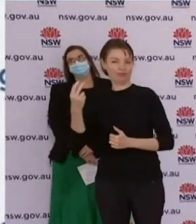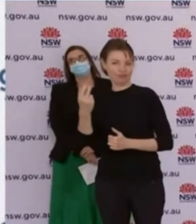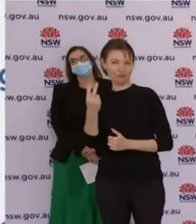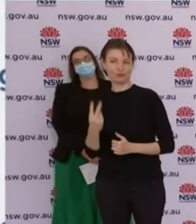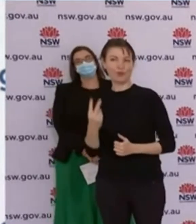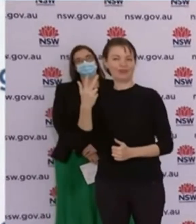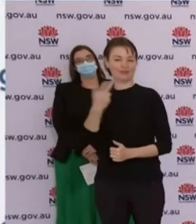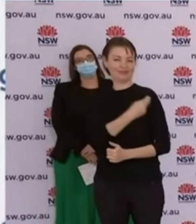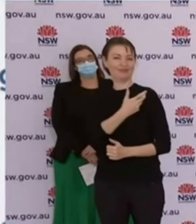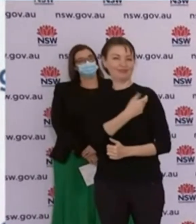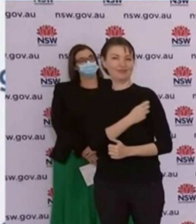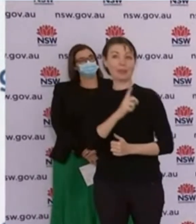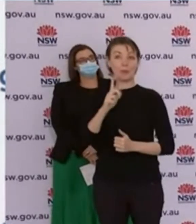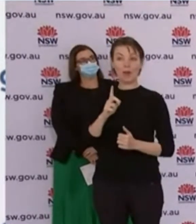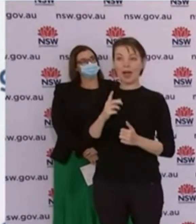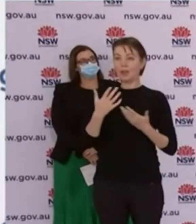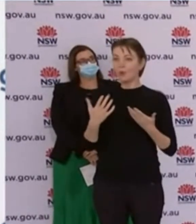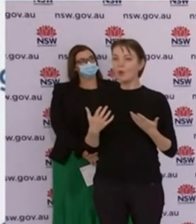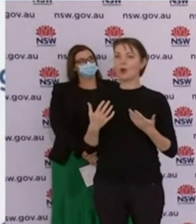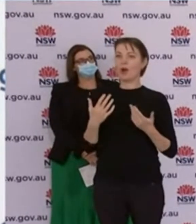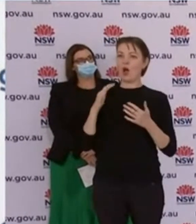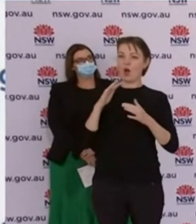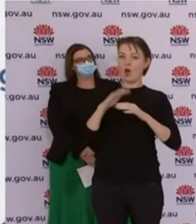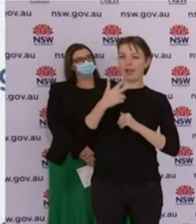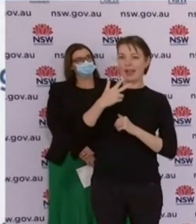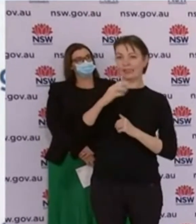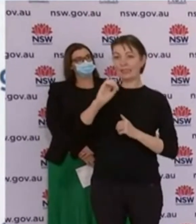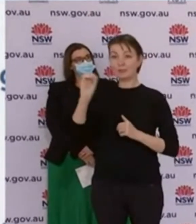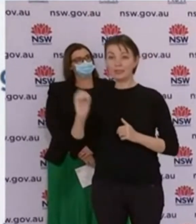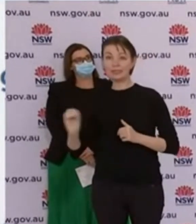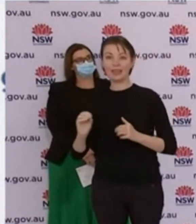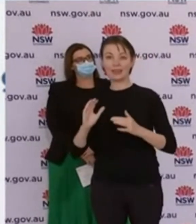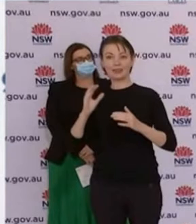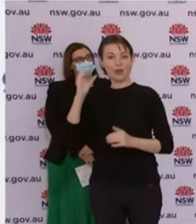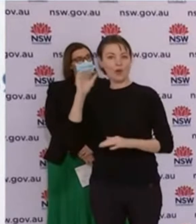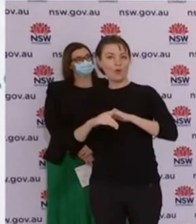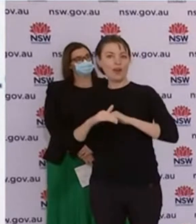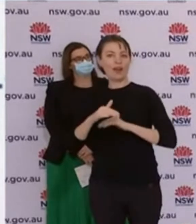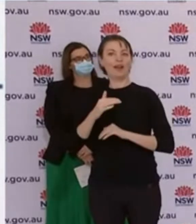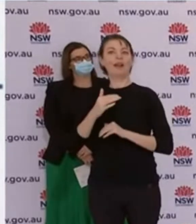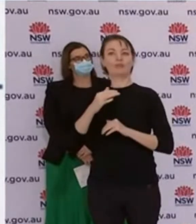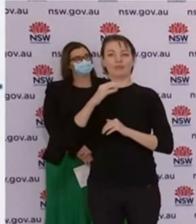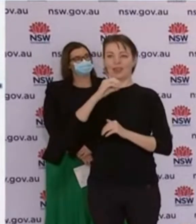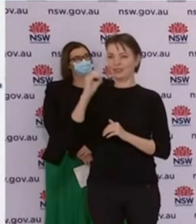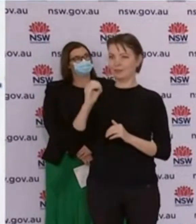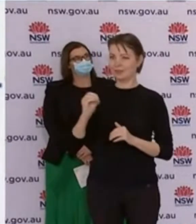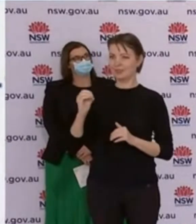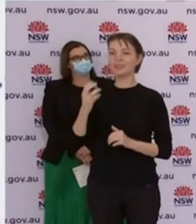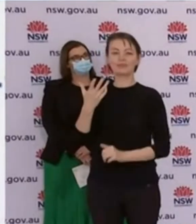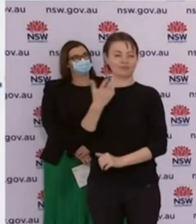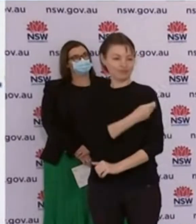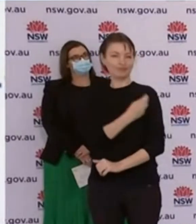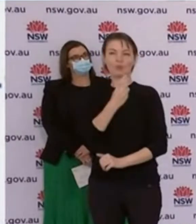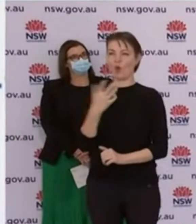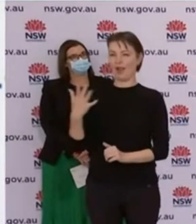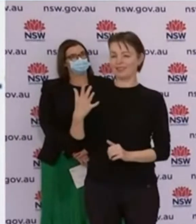excited knowing that 80% of our population has had their first dose, because once we hit 80% first dose, we have confidence that we'll